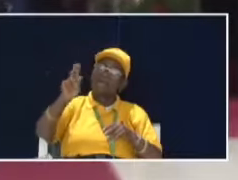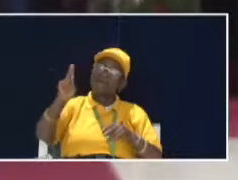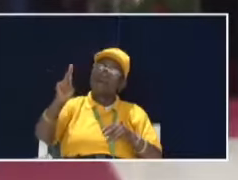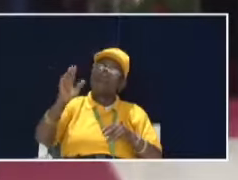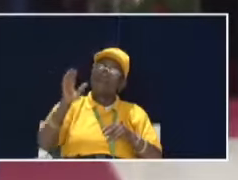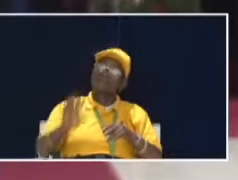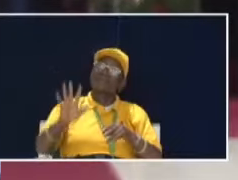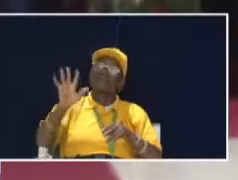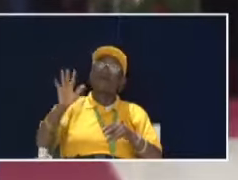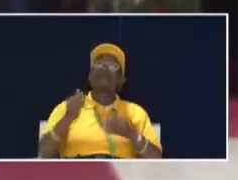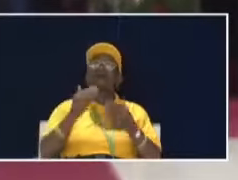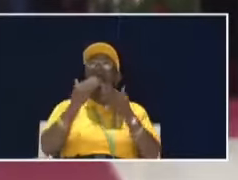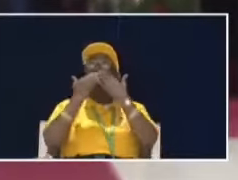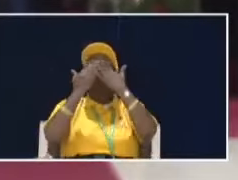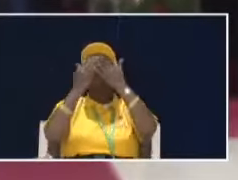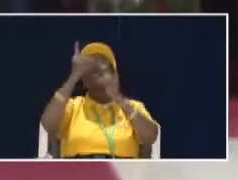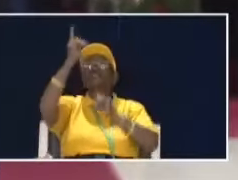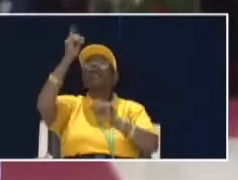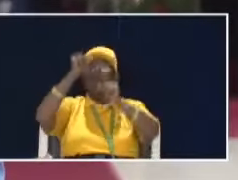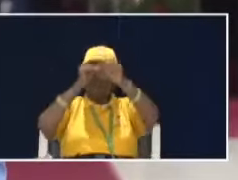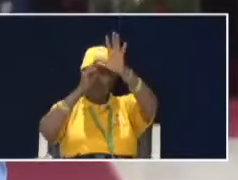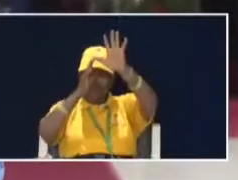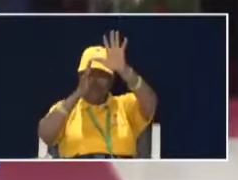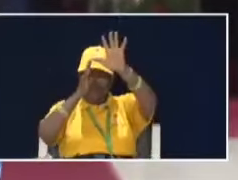thank you, Father.